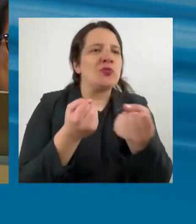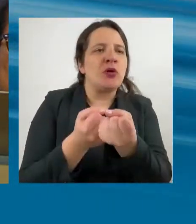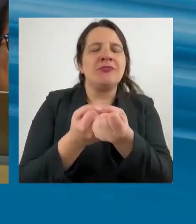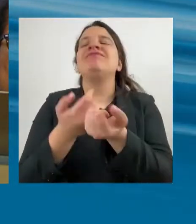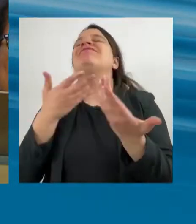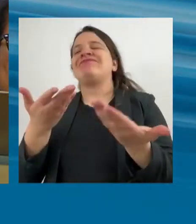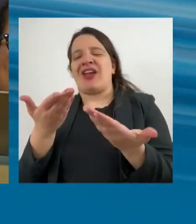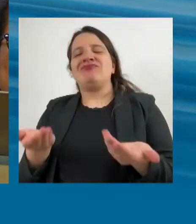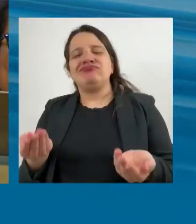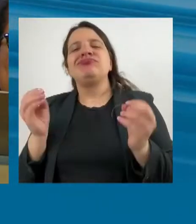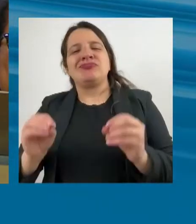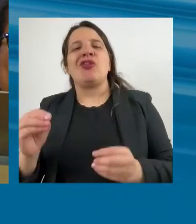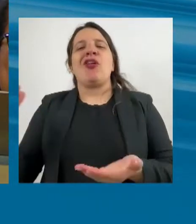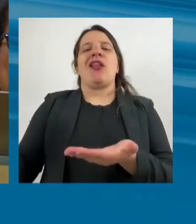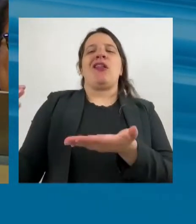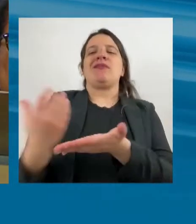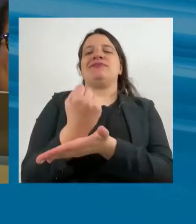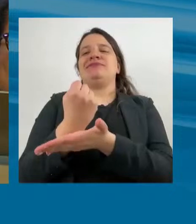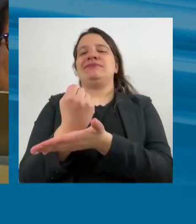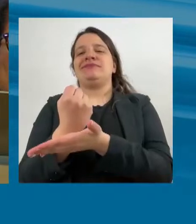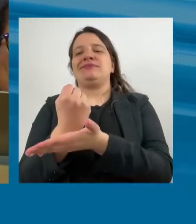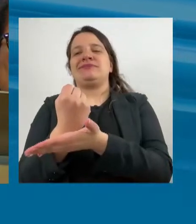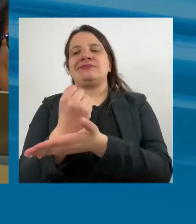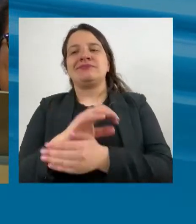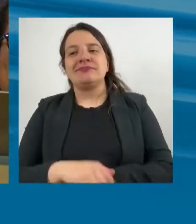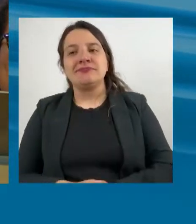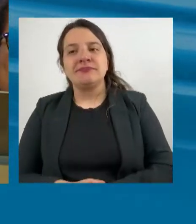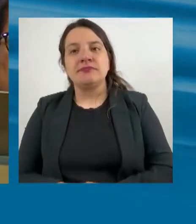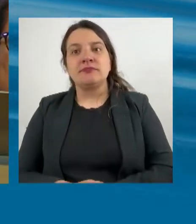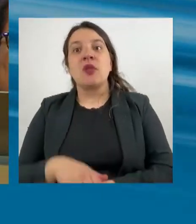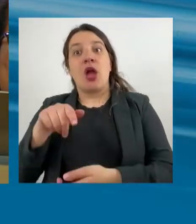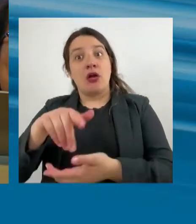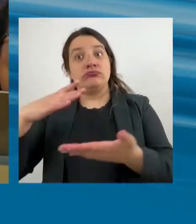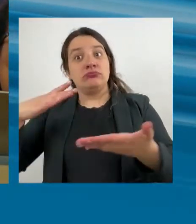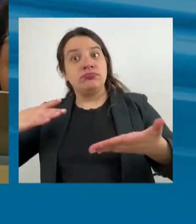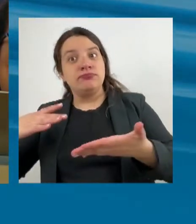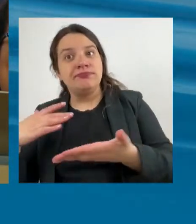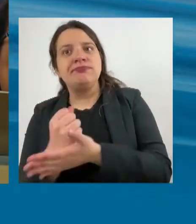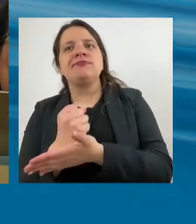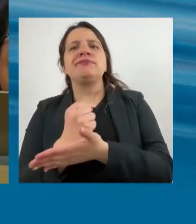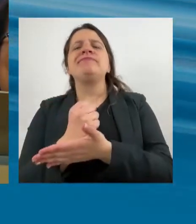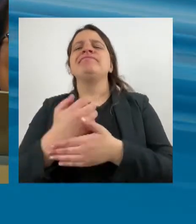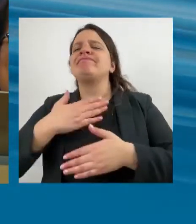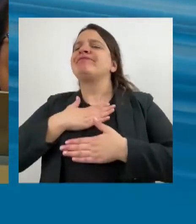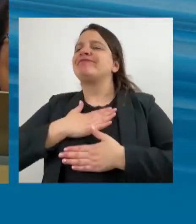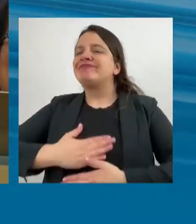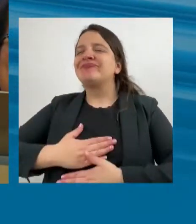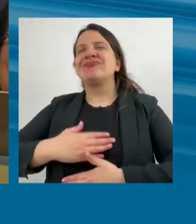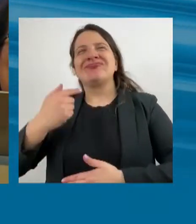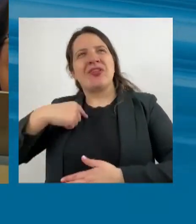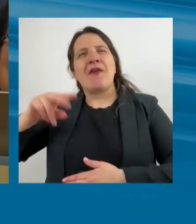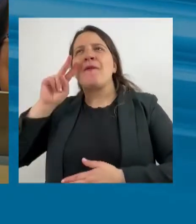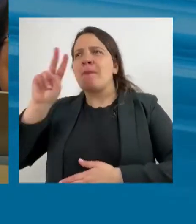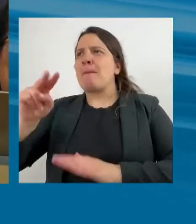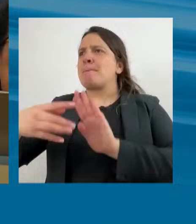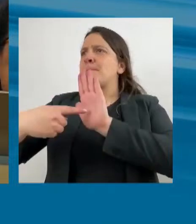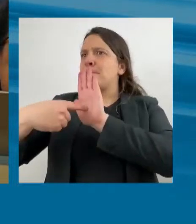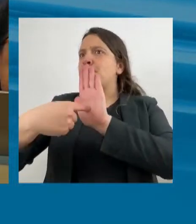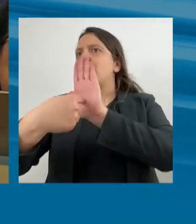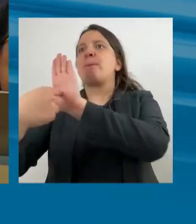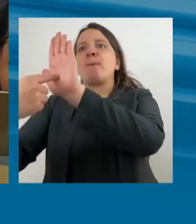have enormously contributed to those achievements. Achievements that I think are becoming